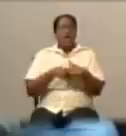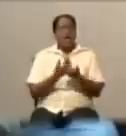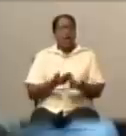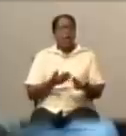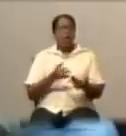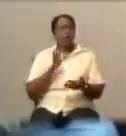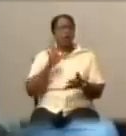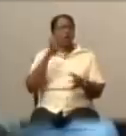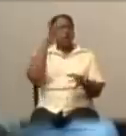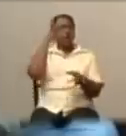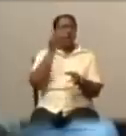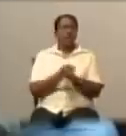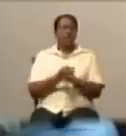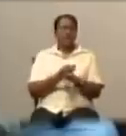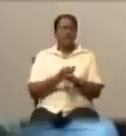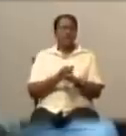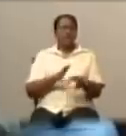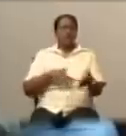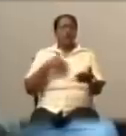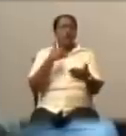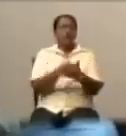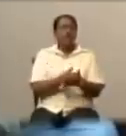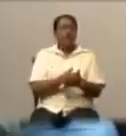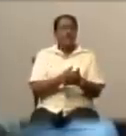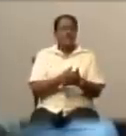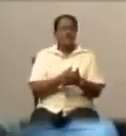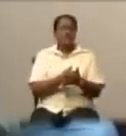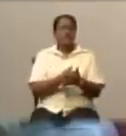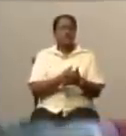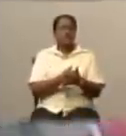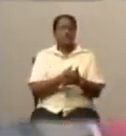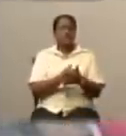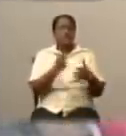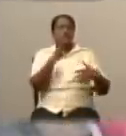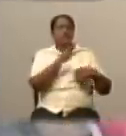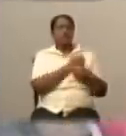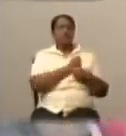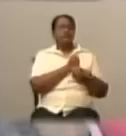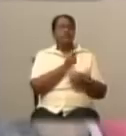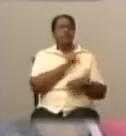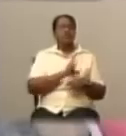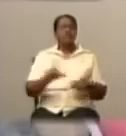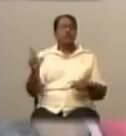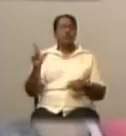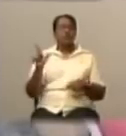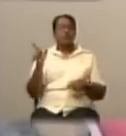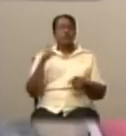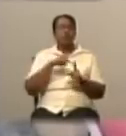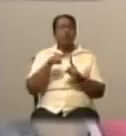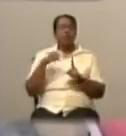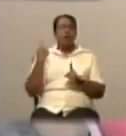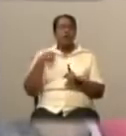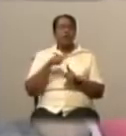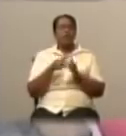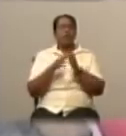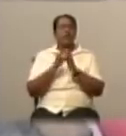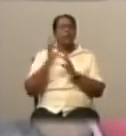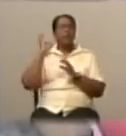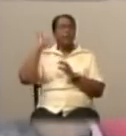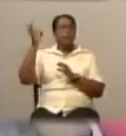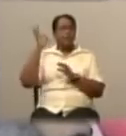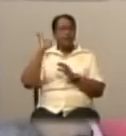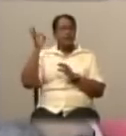not when, the question is how. And in our preaching, in our meditation,